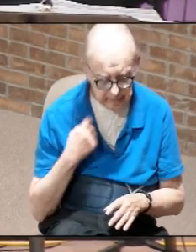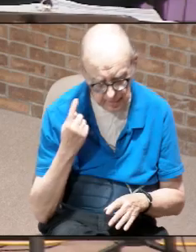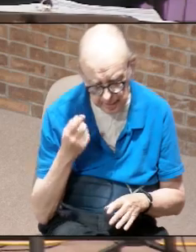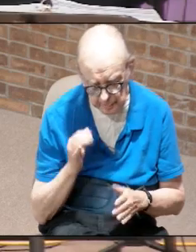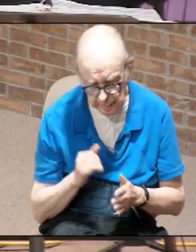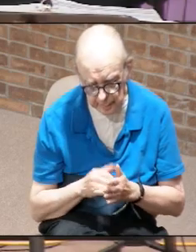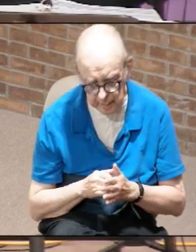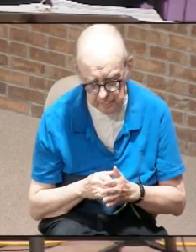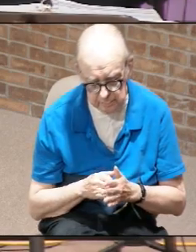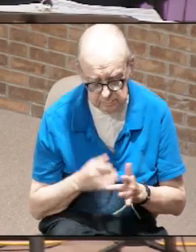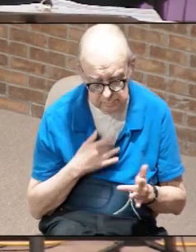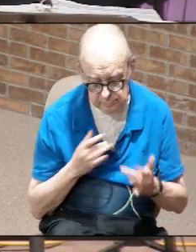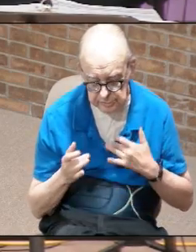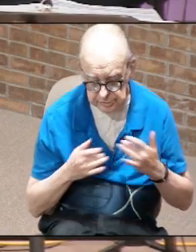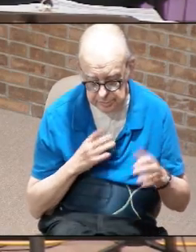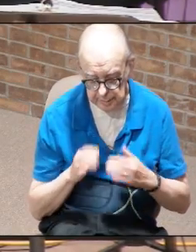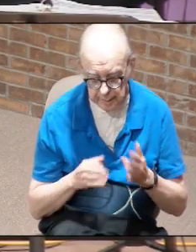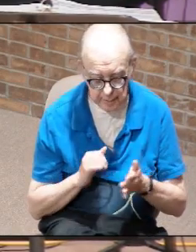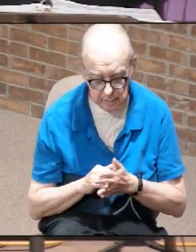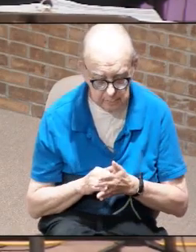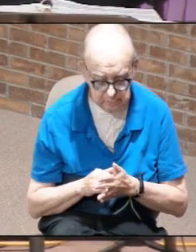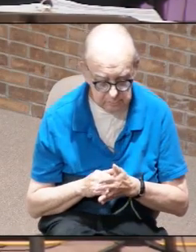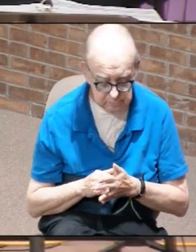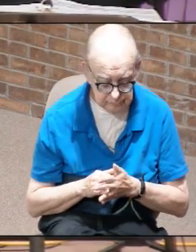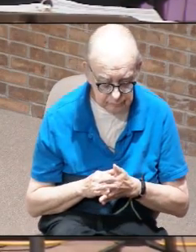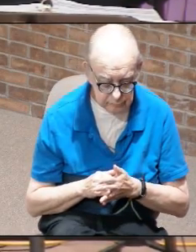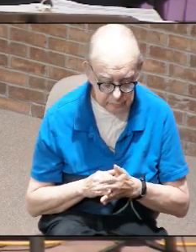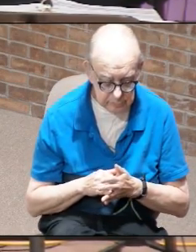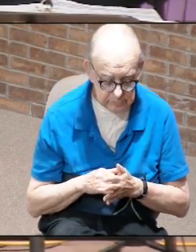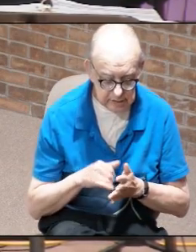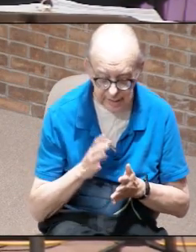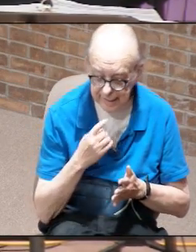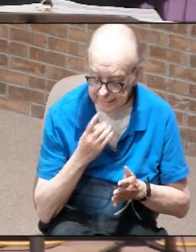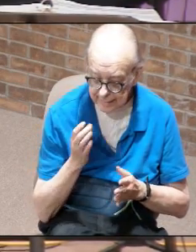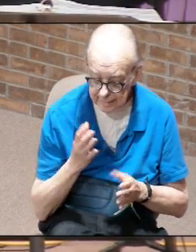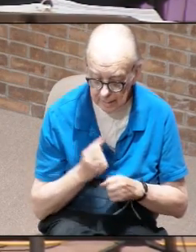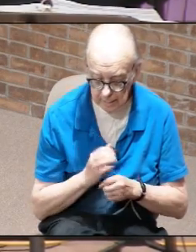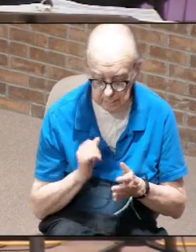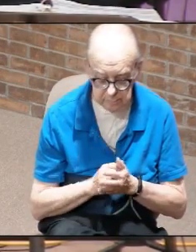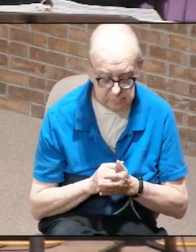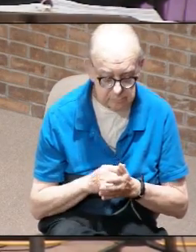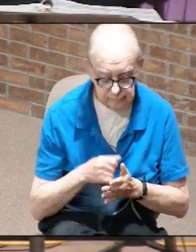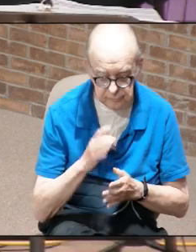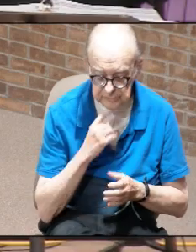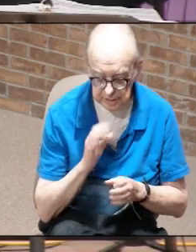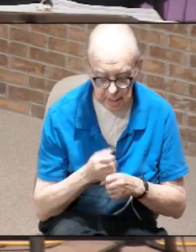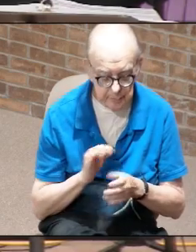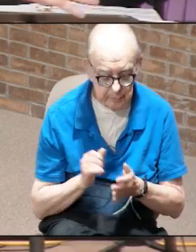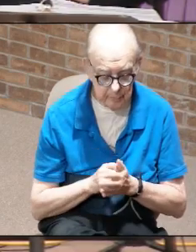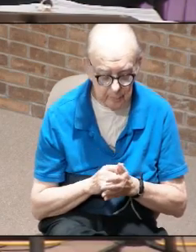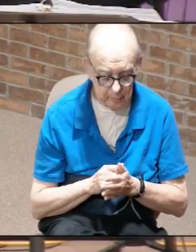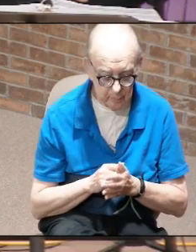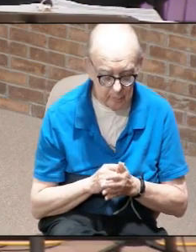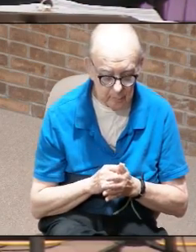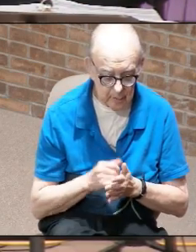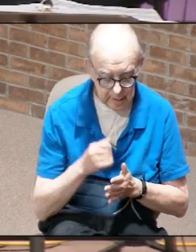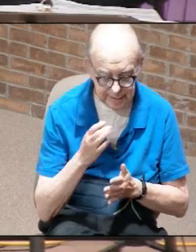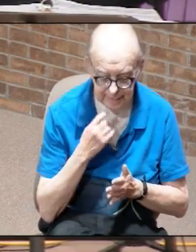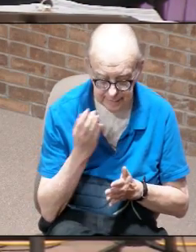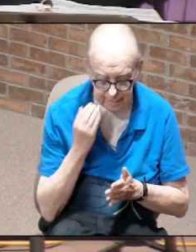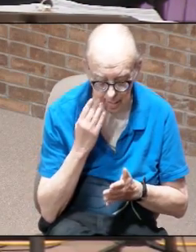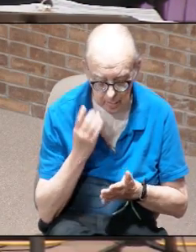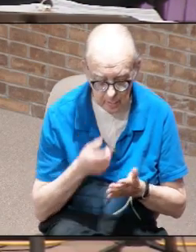about what's going to happen. And he says, "I got it. I created it. I made it. I know what's going to